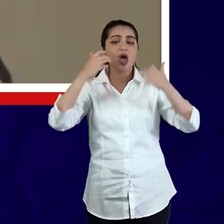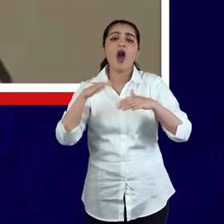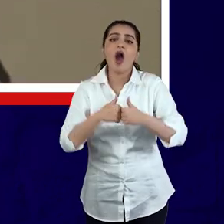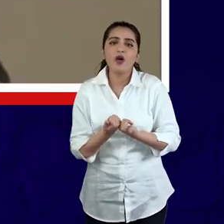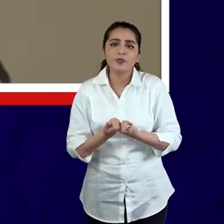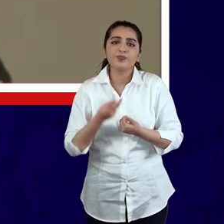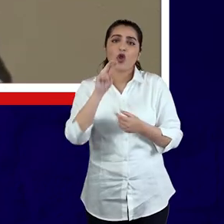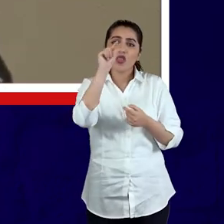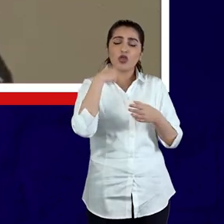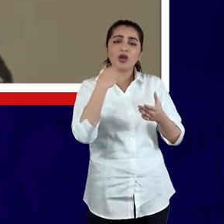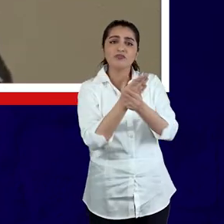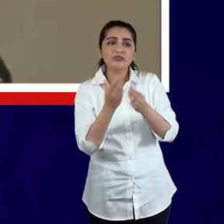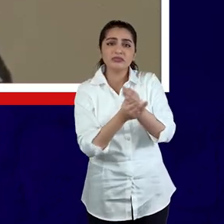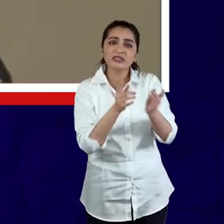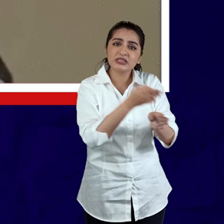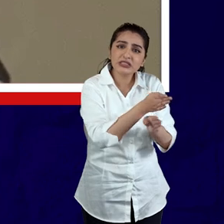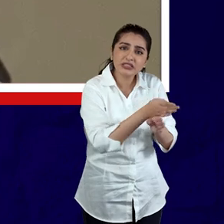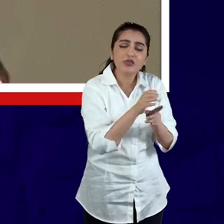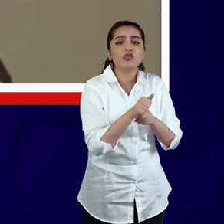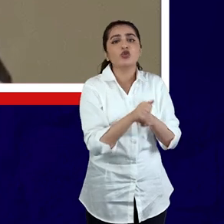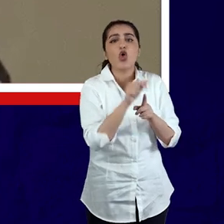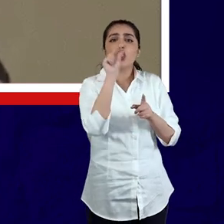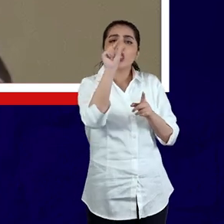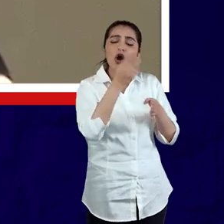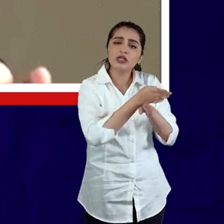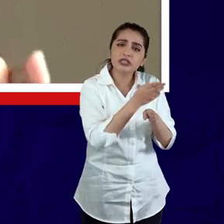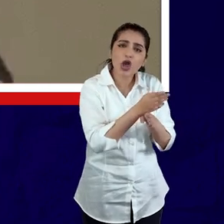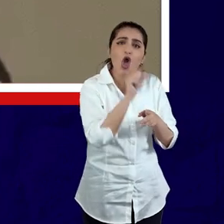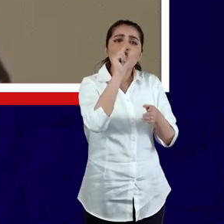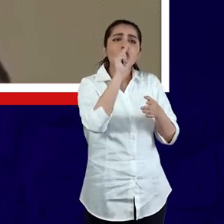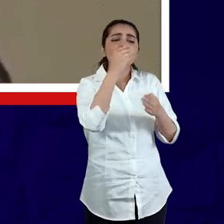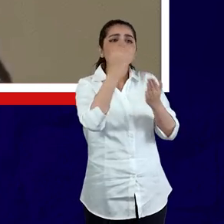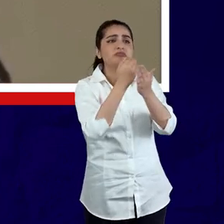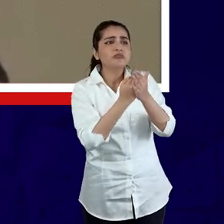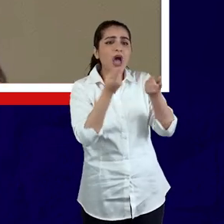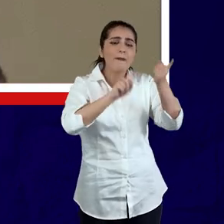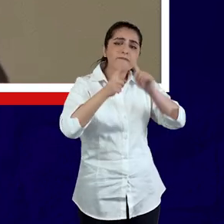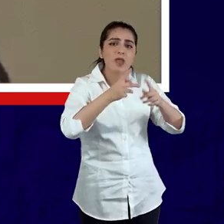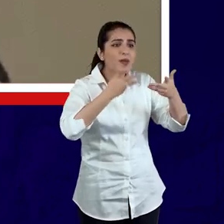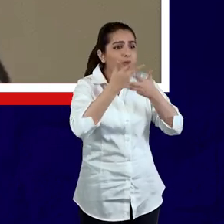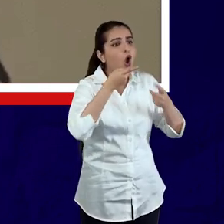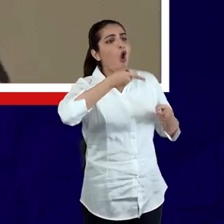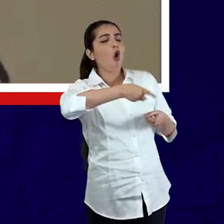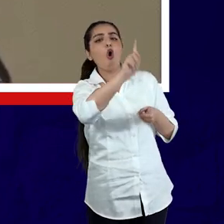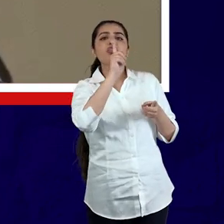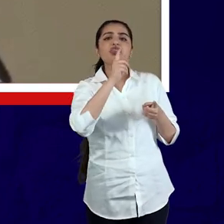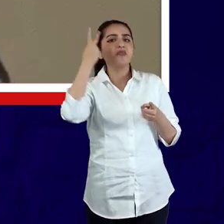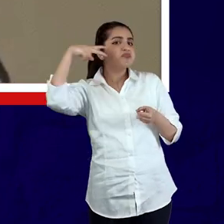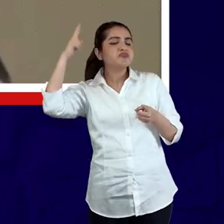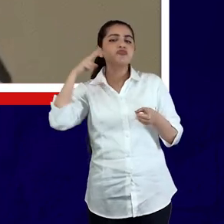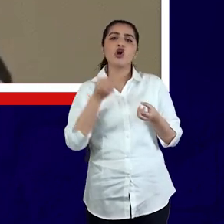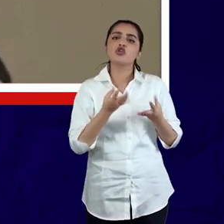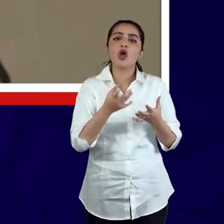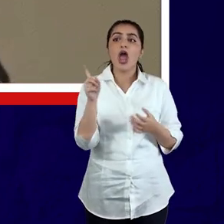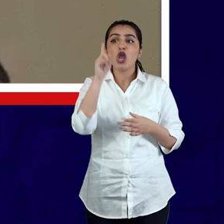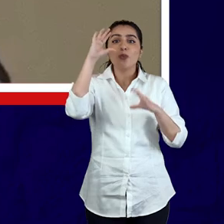are ways to lift them, and they just need a bit of hope and some guidance, and they will do a lot of it themselves. But you need